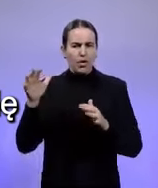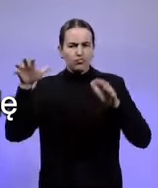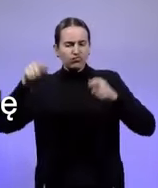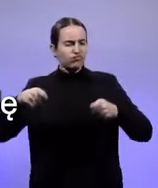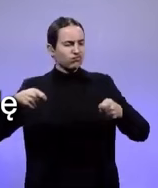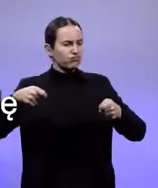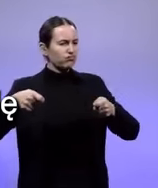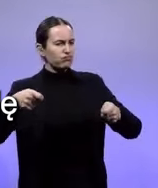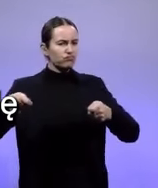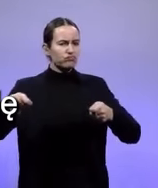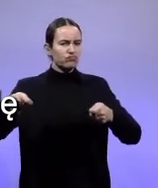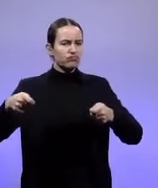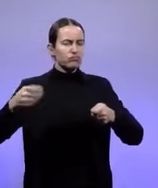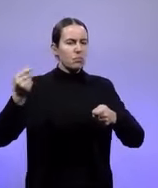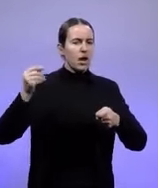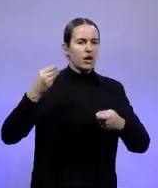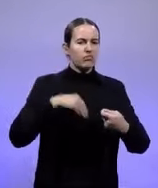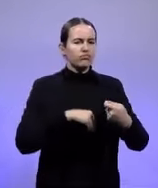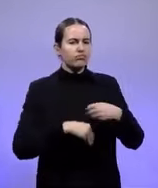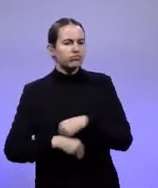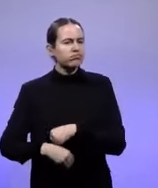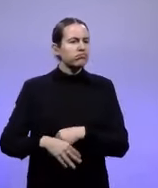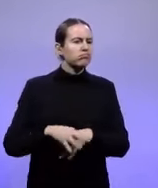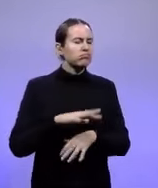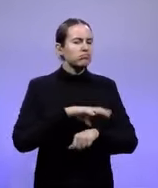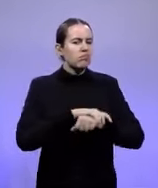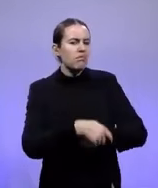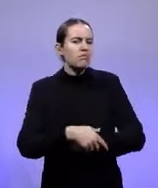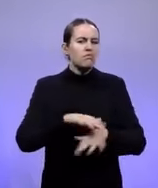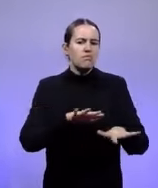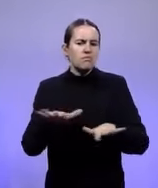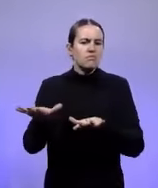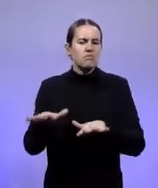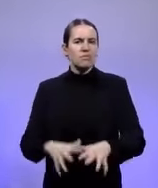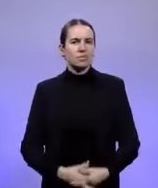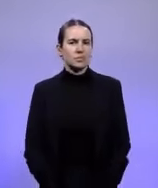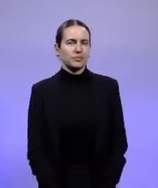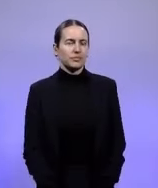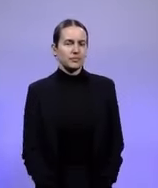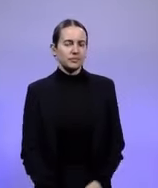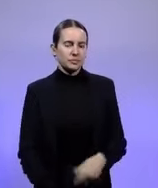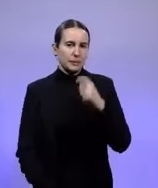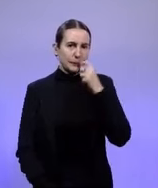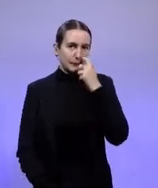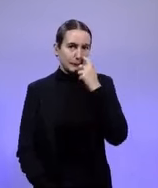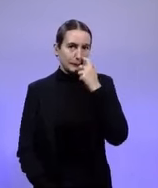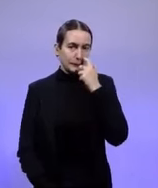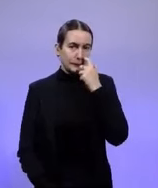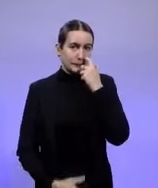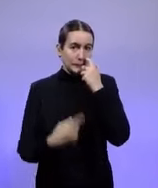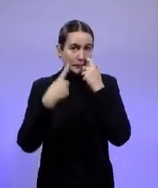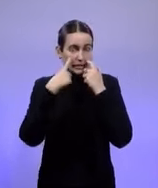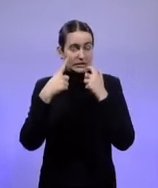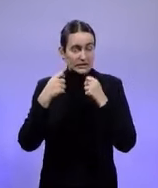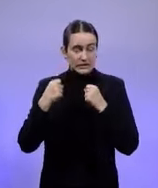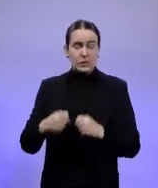taking place on many fronts. And its most dramatic illustration is, of course,